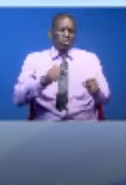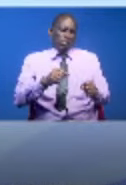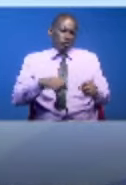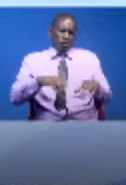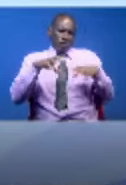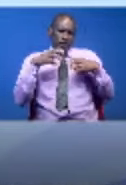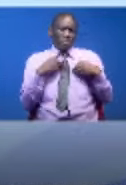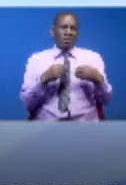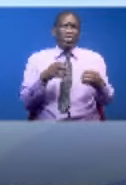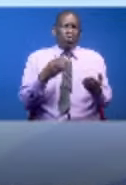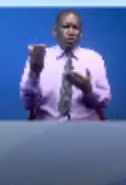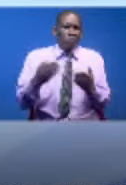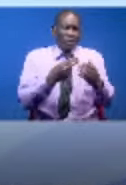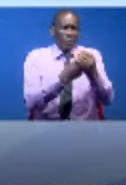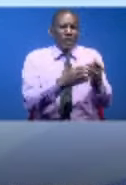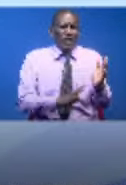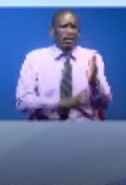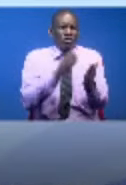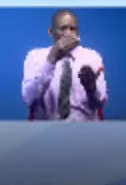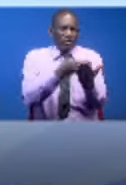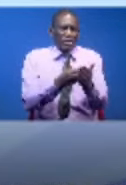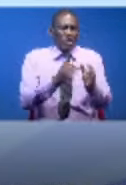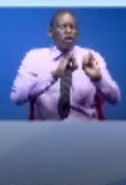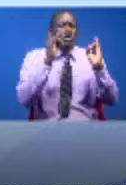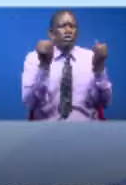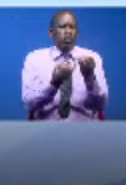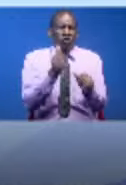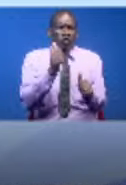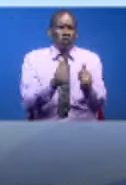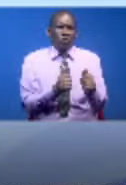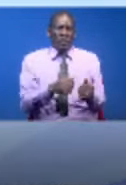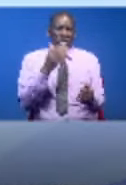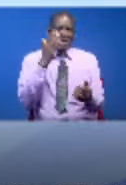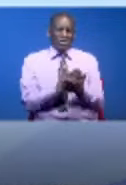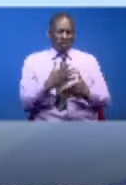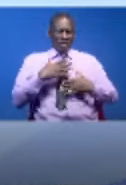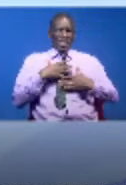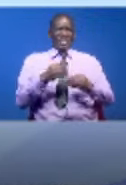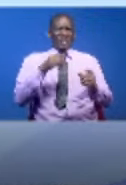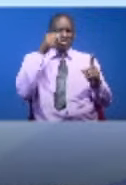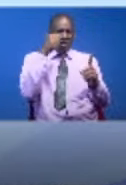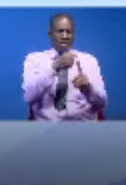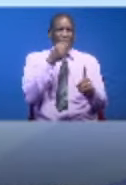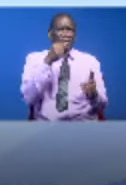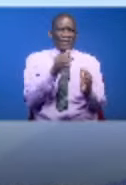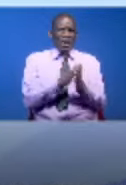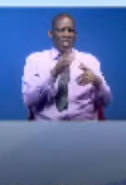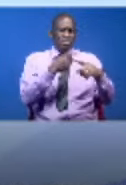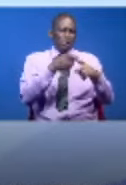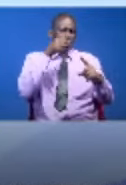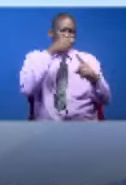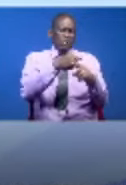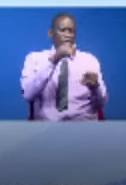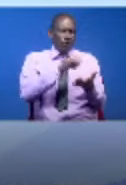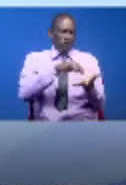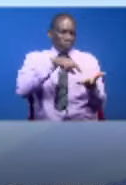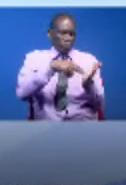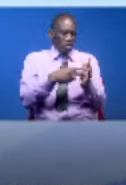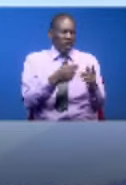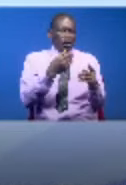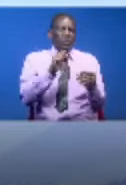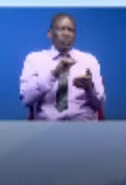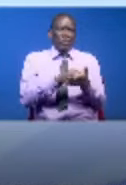that we bring in partners like development finance institutions who are actually interested in the impact and the positive impact of that project, and therefore are able